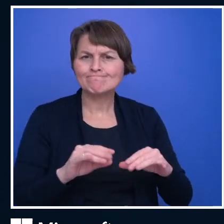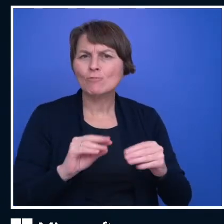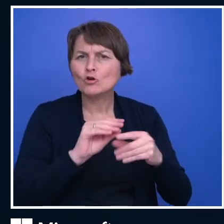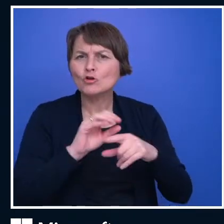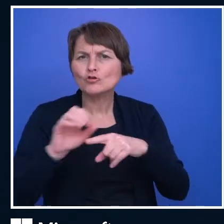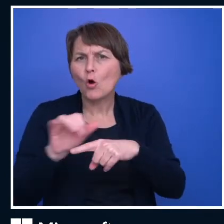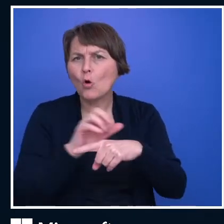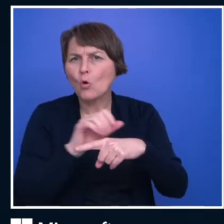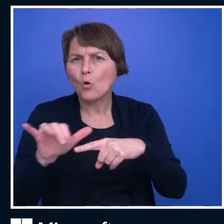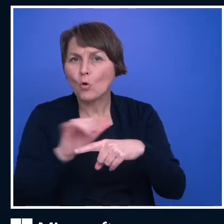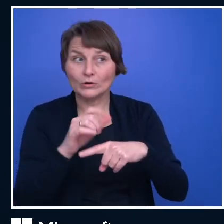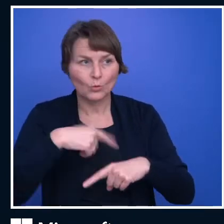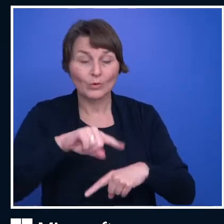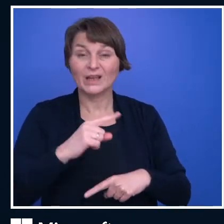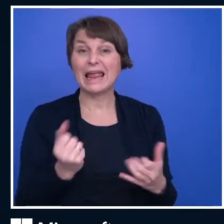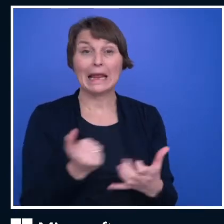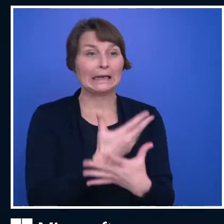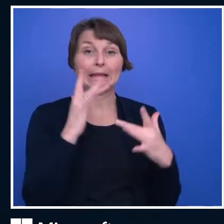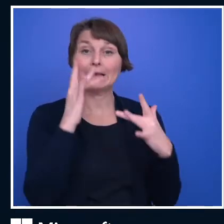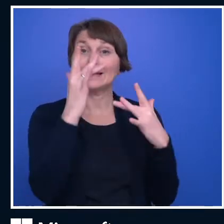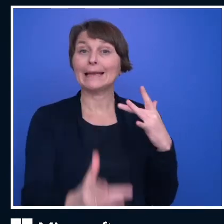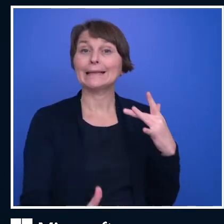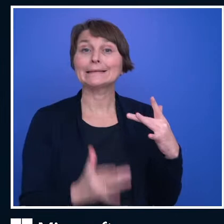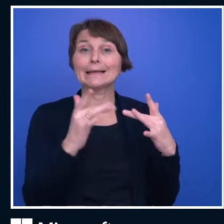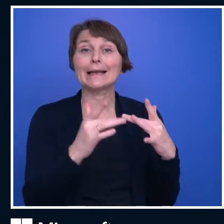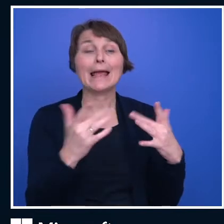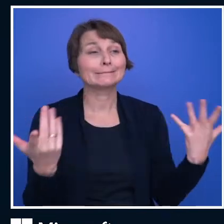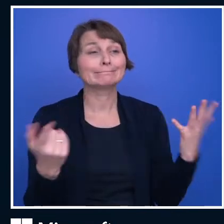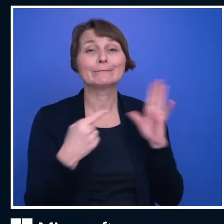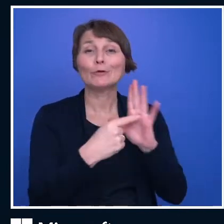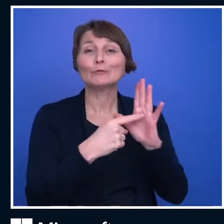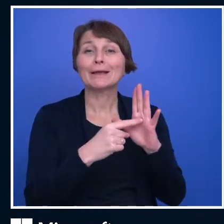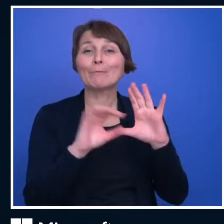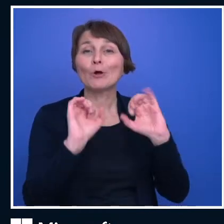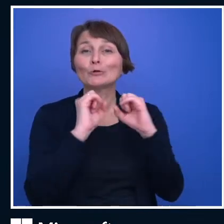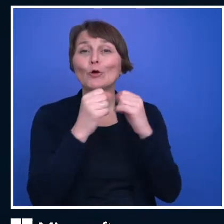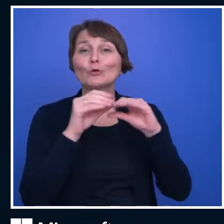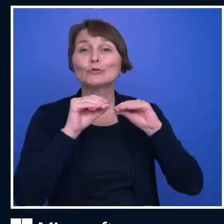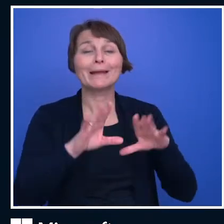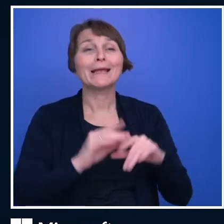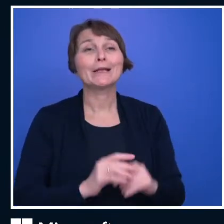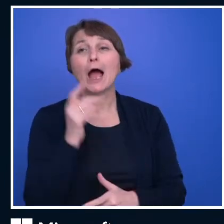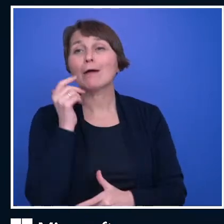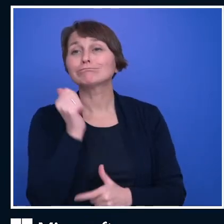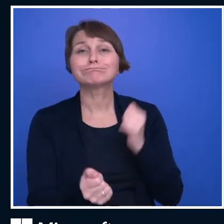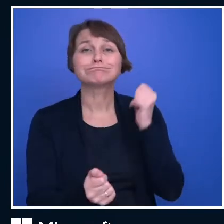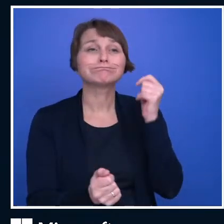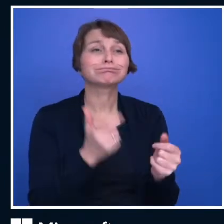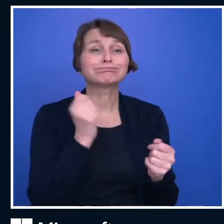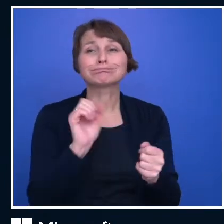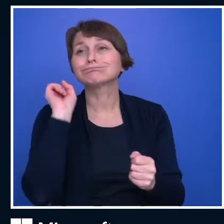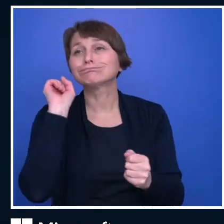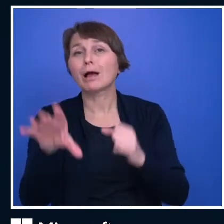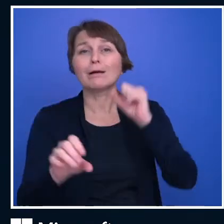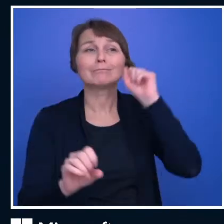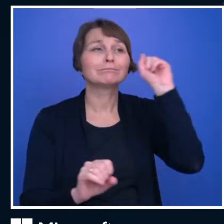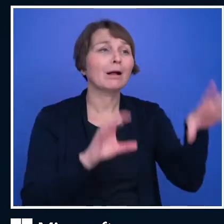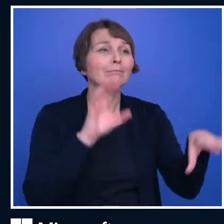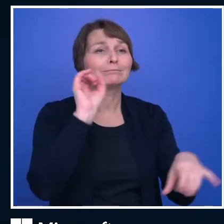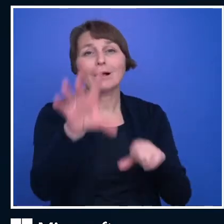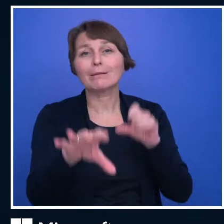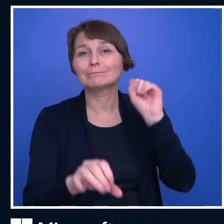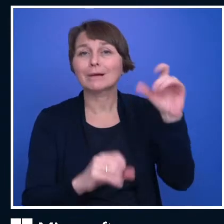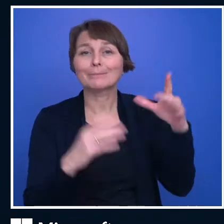very relaxed on social media, and we're connecting socially with one another. We're sharing our photos, we're